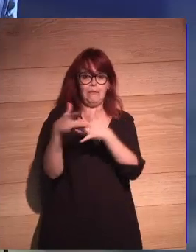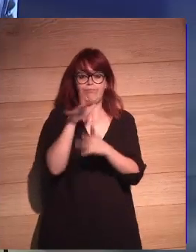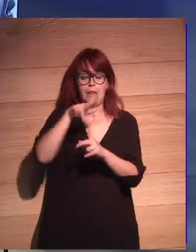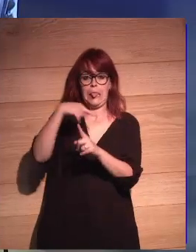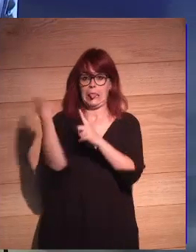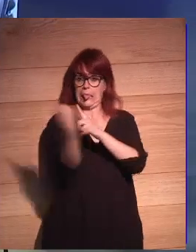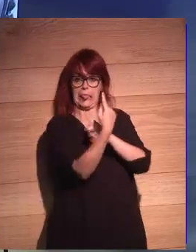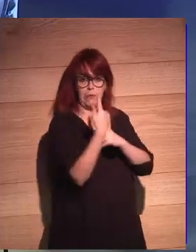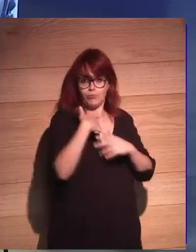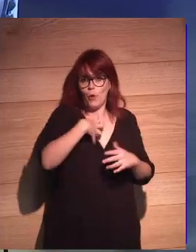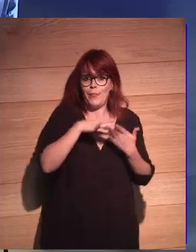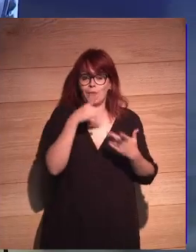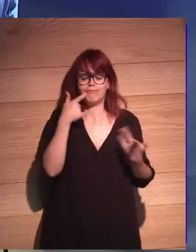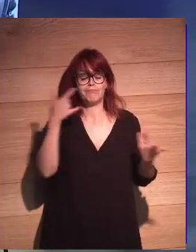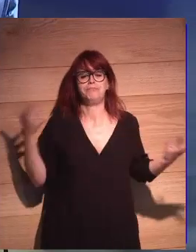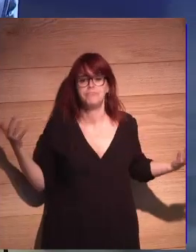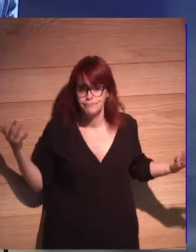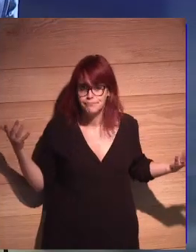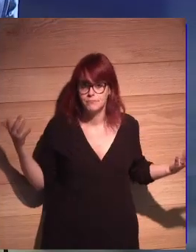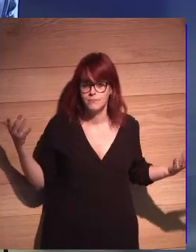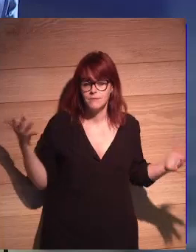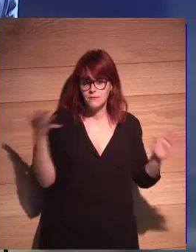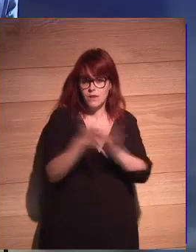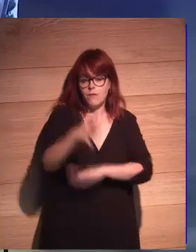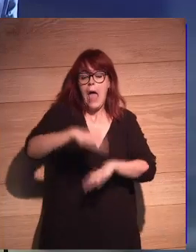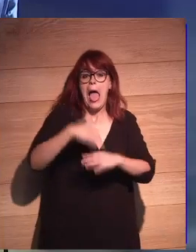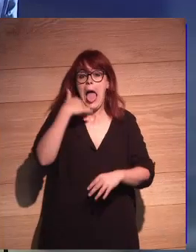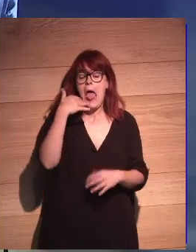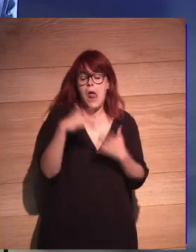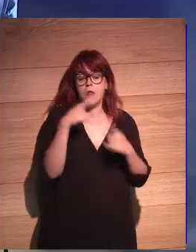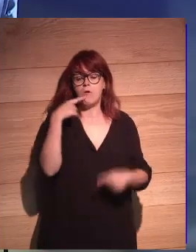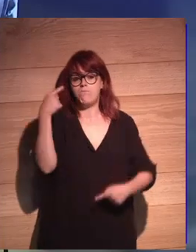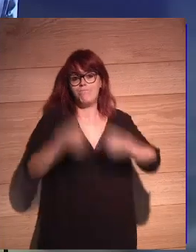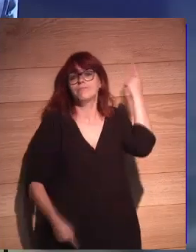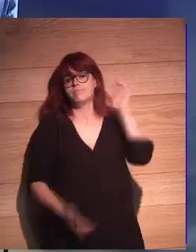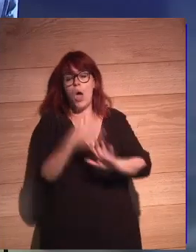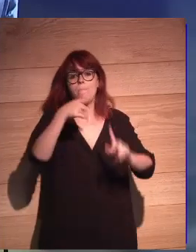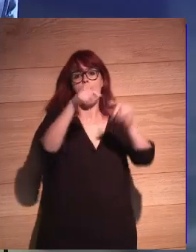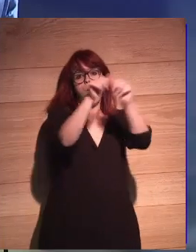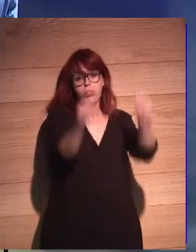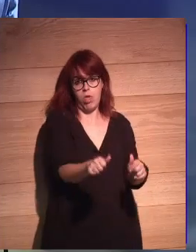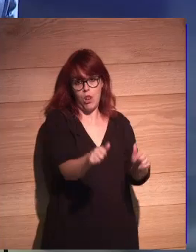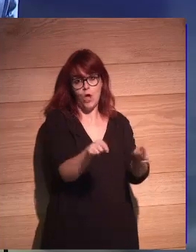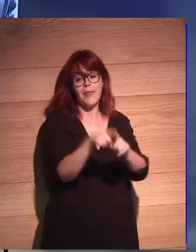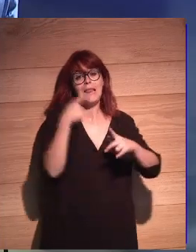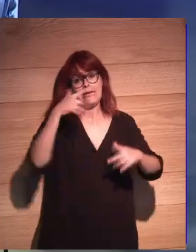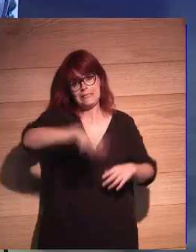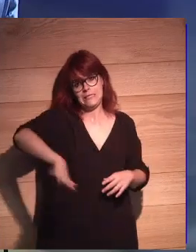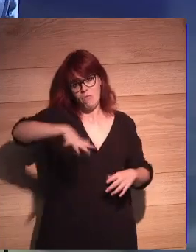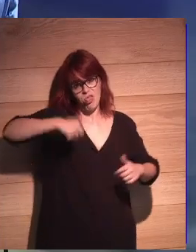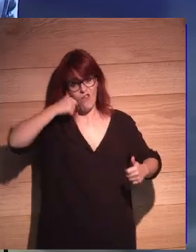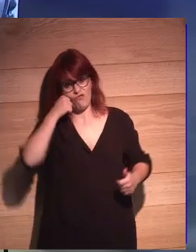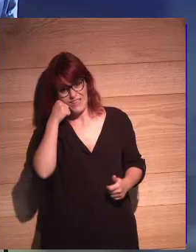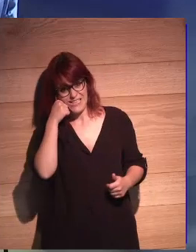where you can't rotate, you can't interact, etc. So this means that it is a disruptive element that changes the paradigm of the